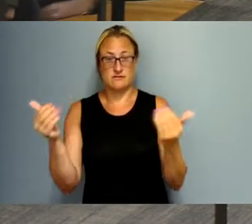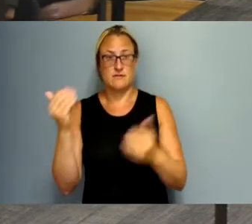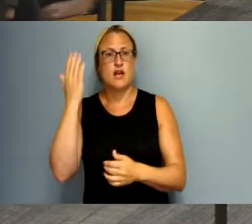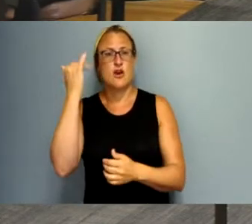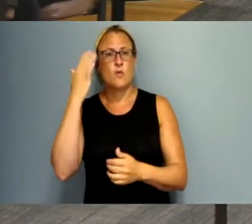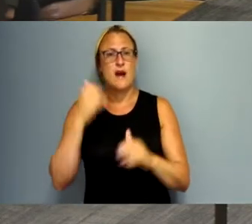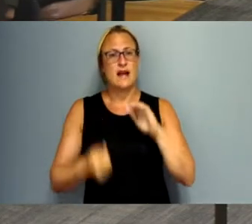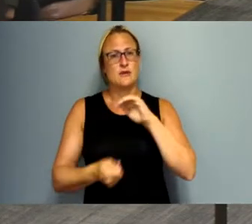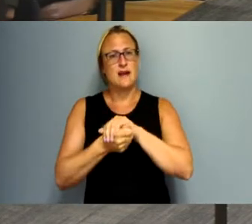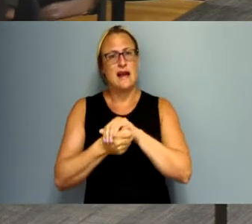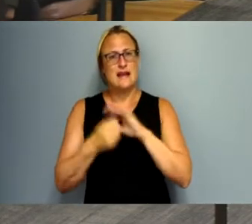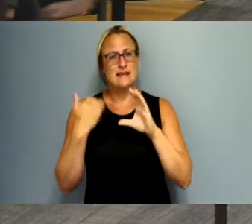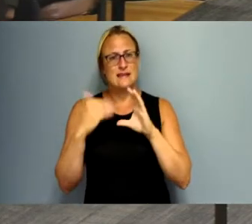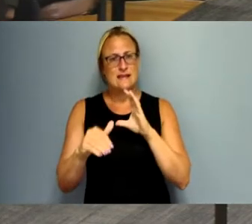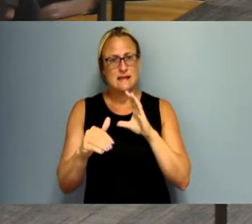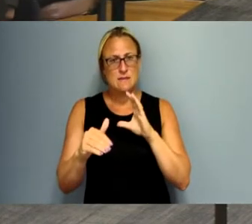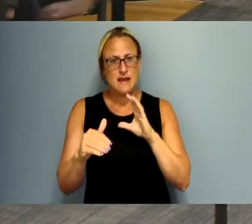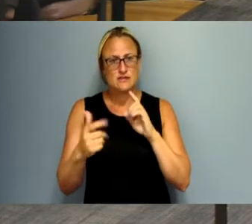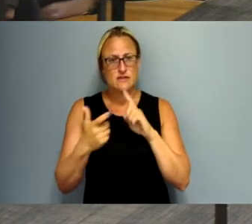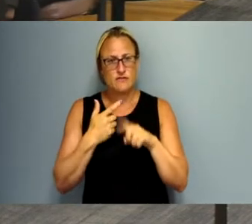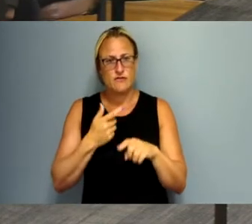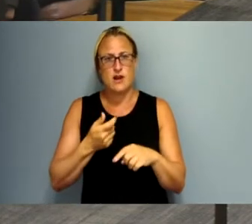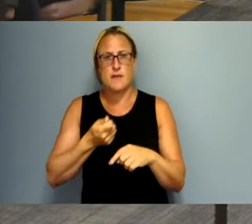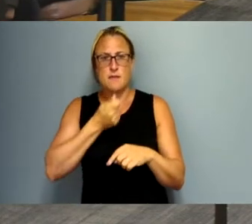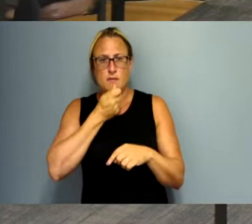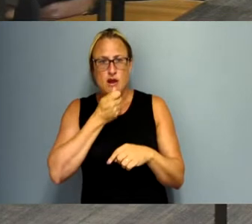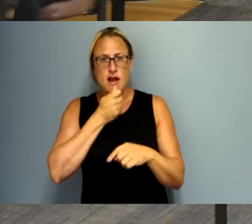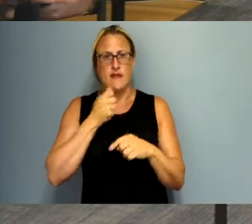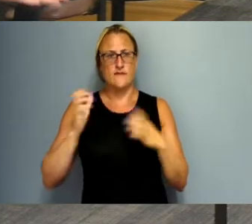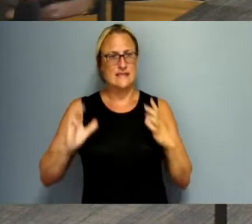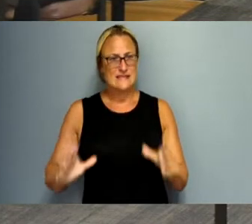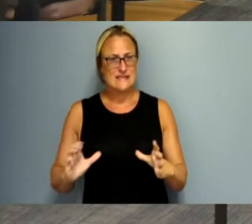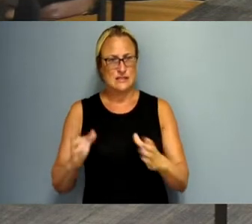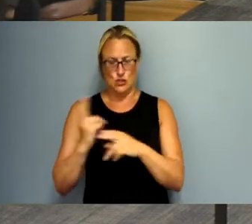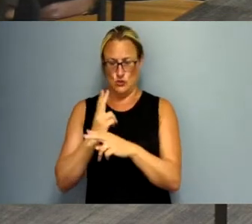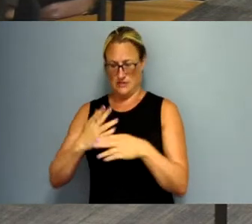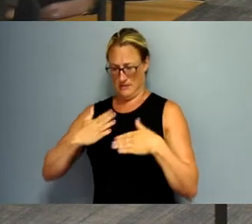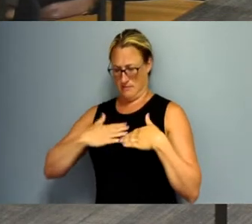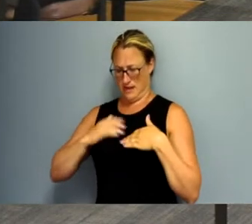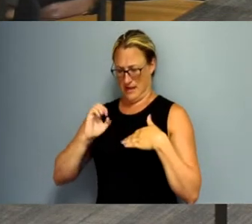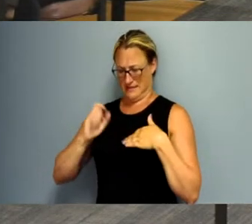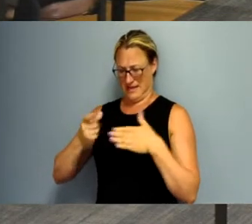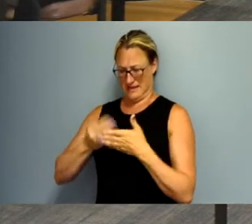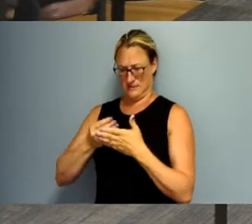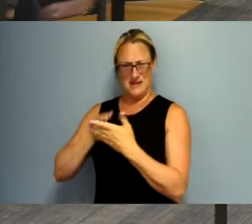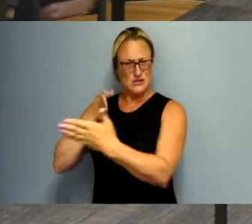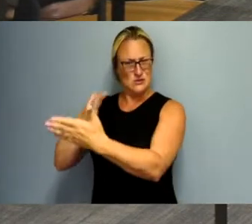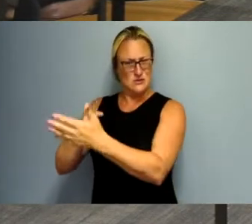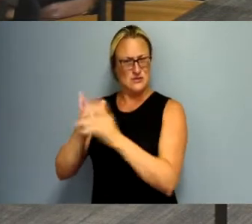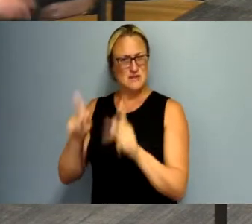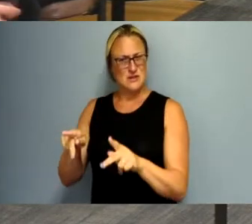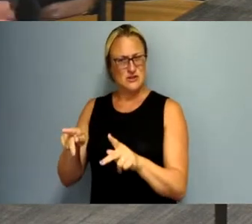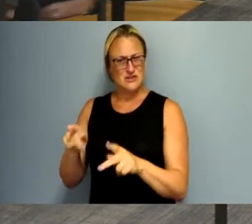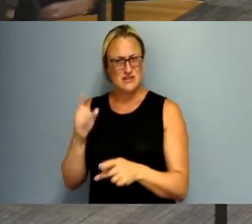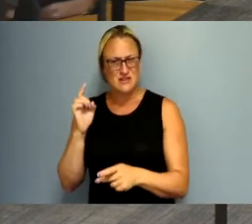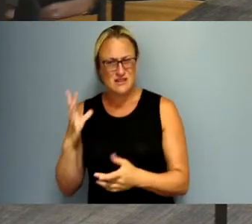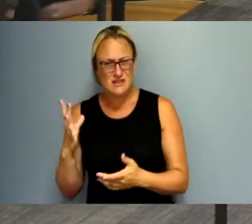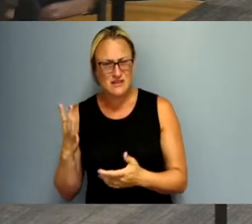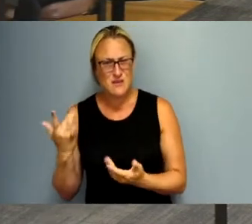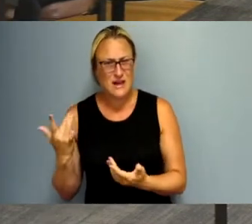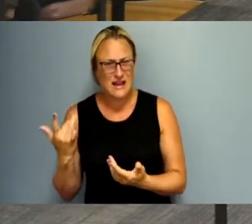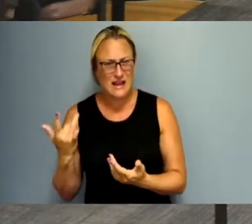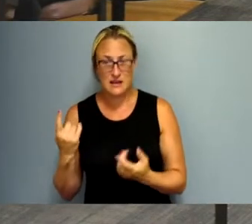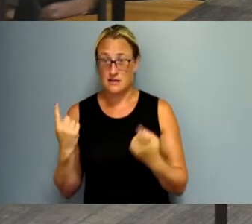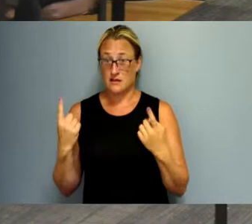private citizen and using my tax money to sue them. Why? What's so earth-shattering? This happened before to the